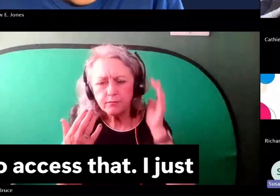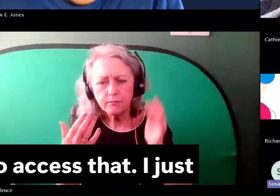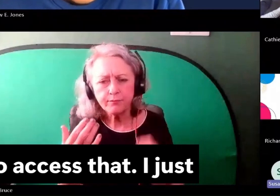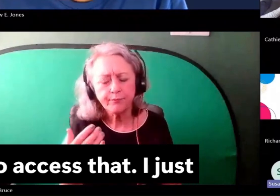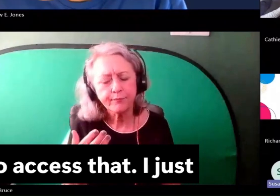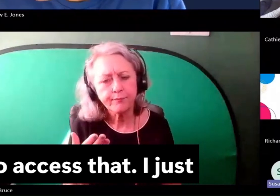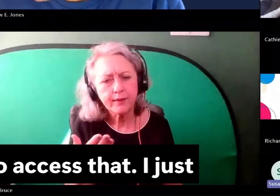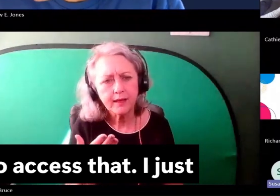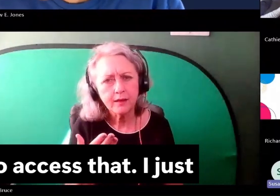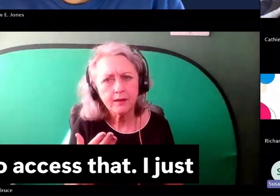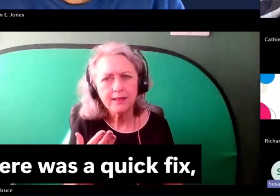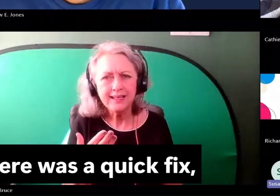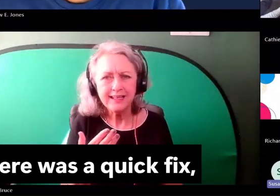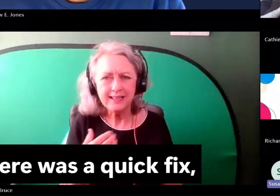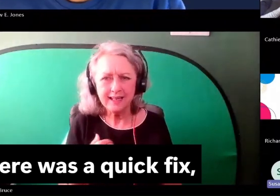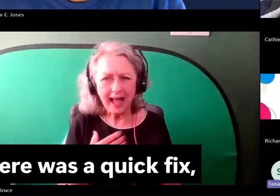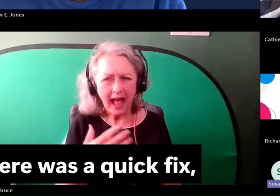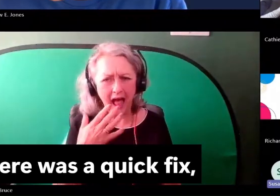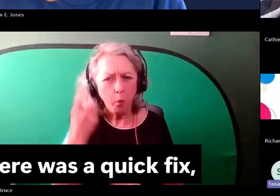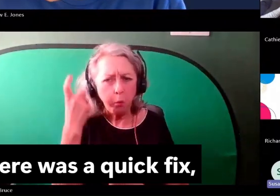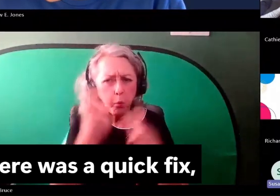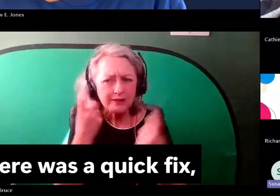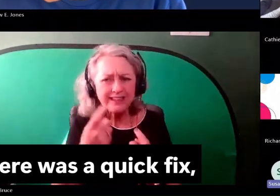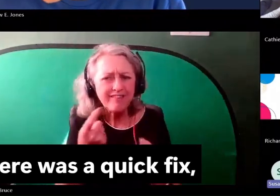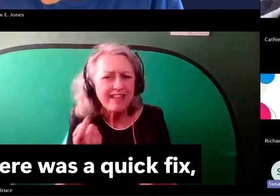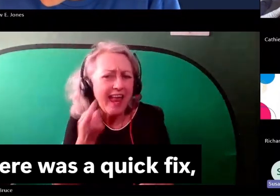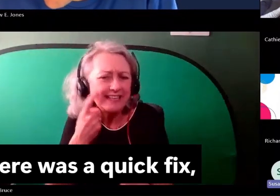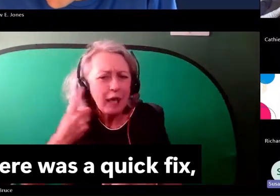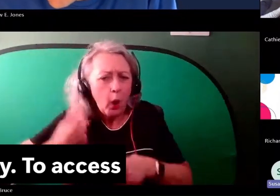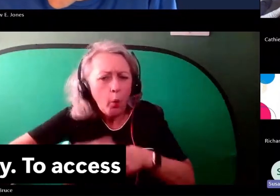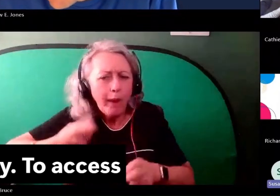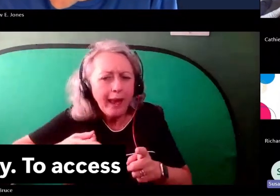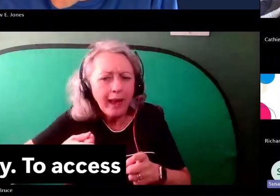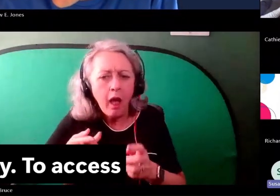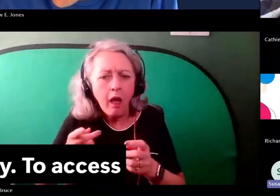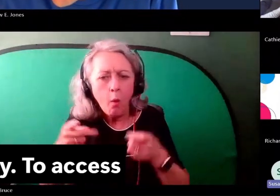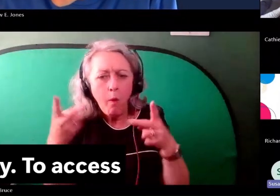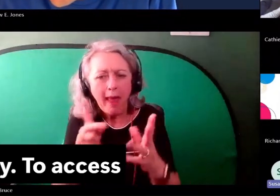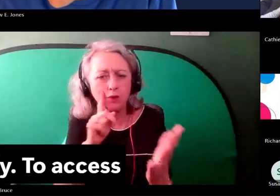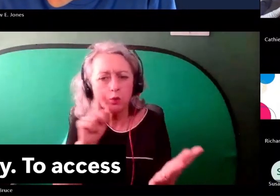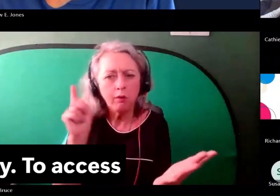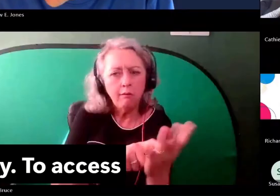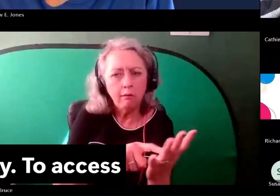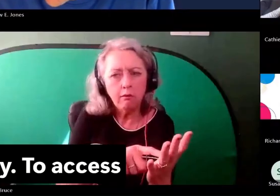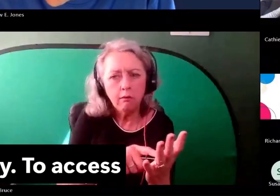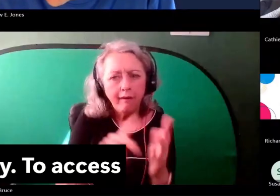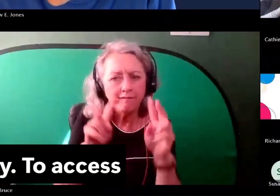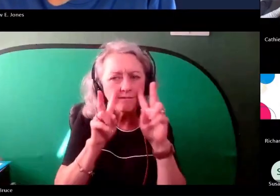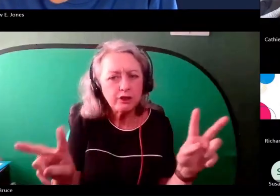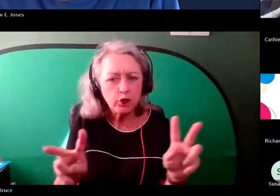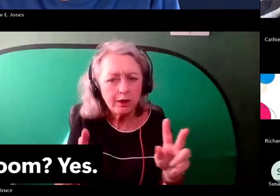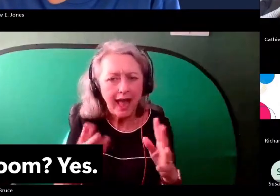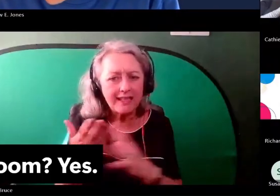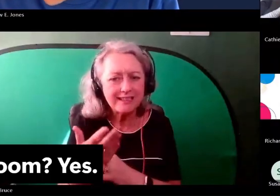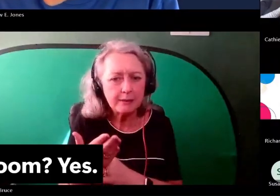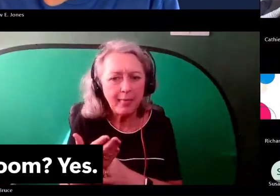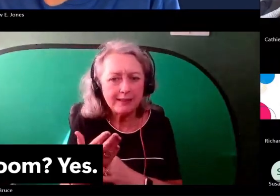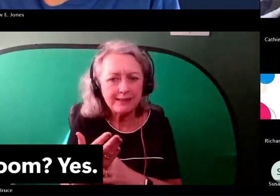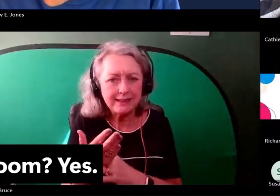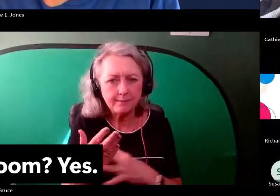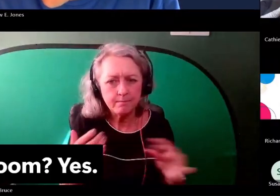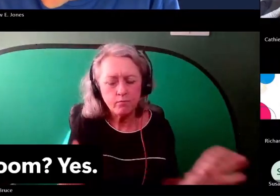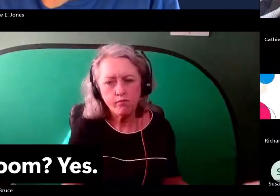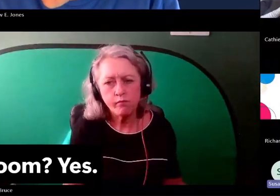to access that. I just wondered if there was a quick fix, basically. To access the